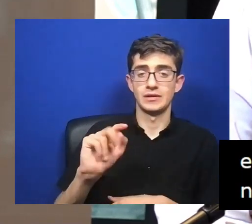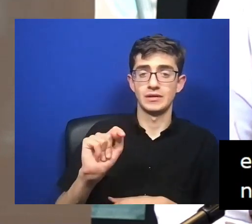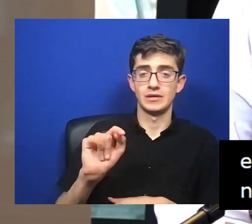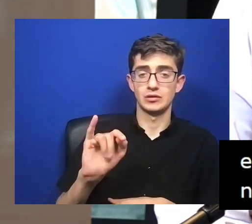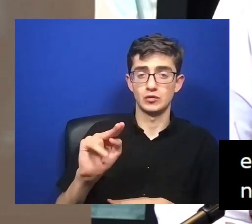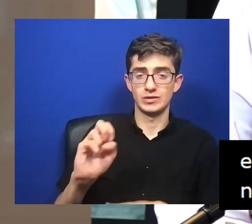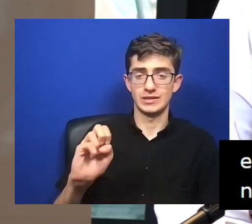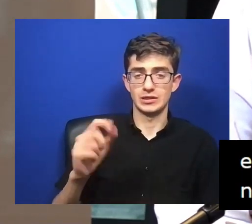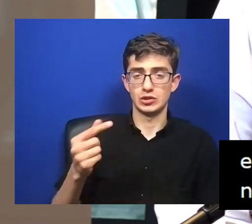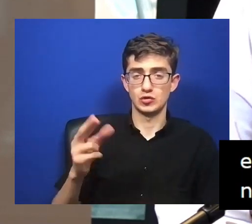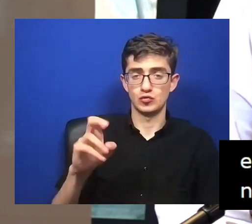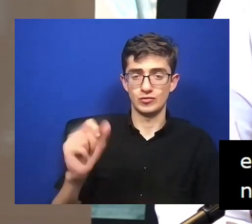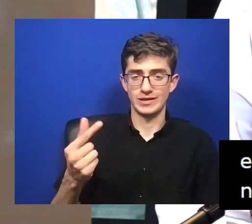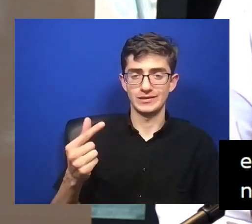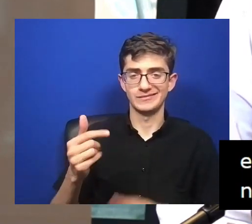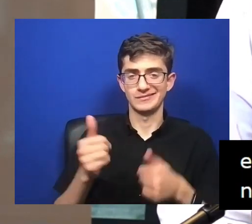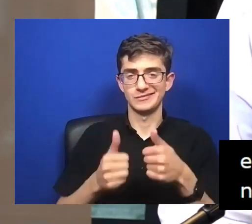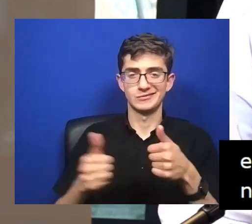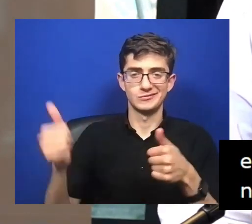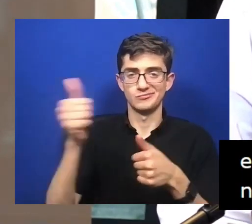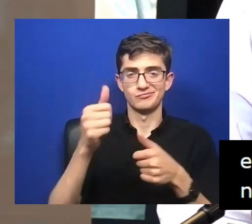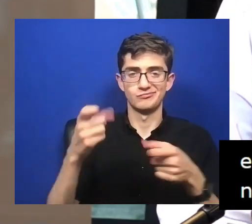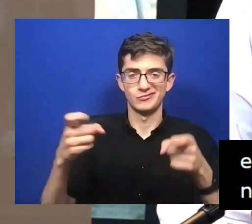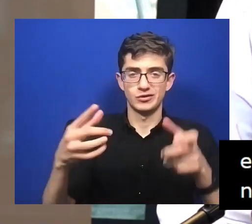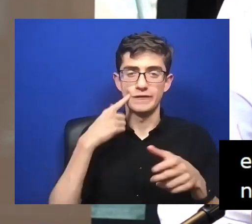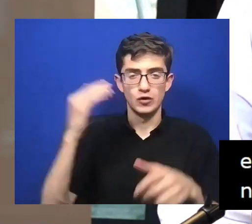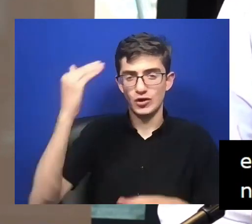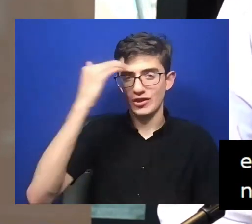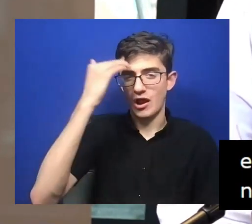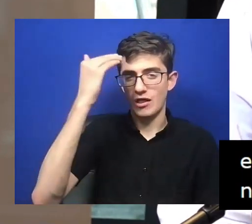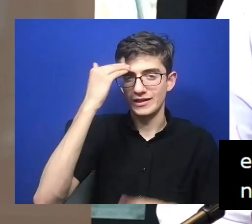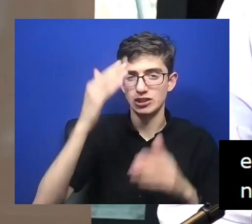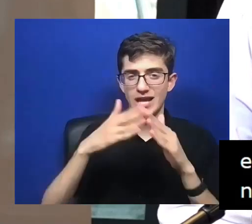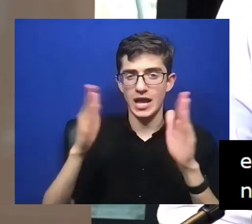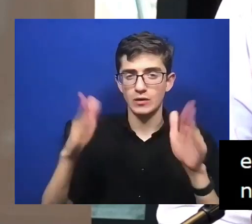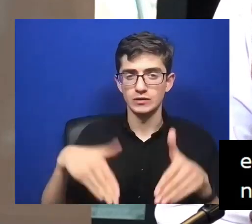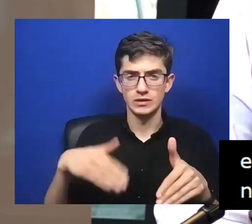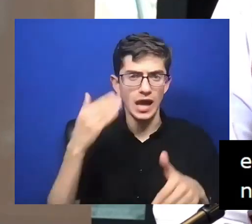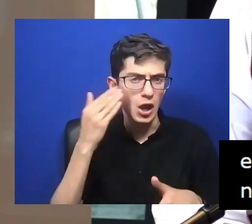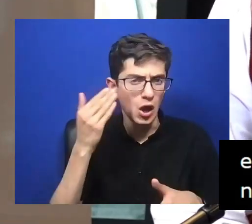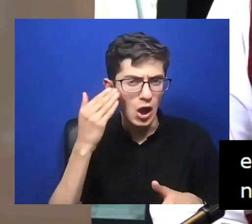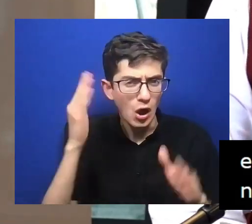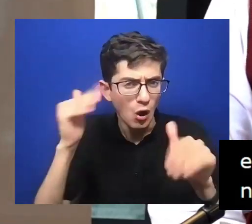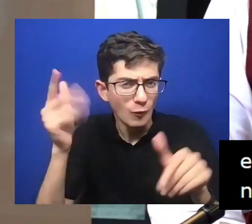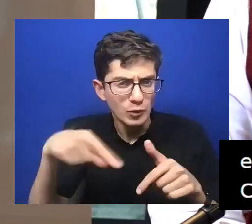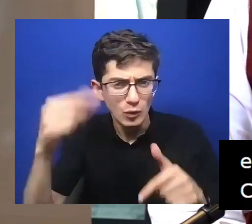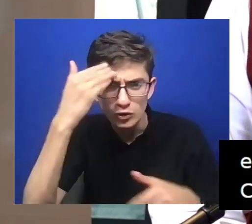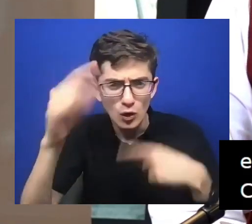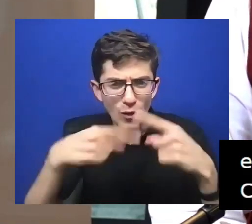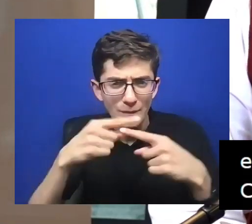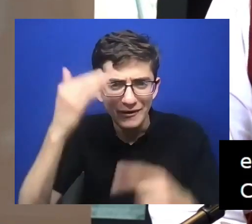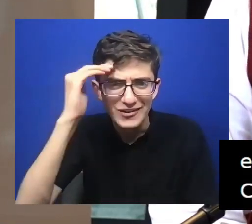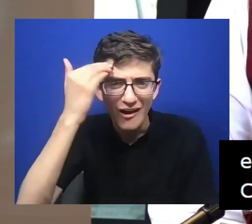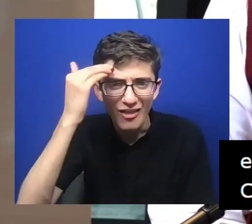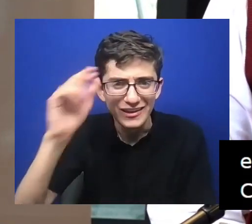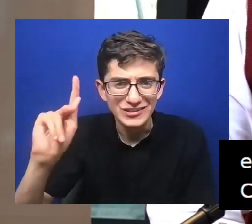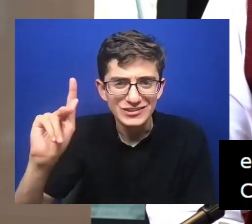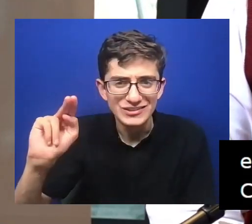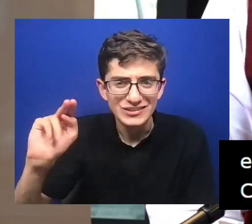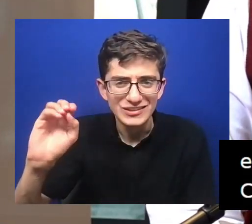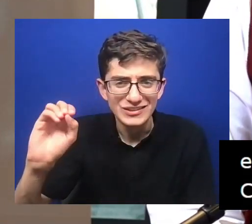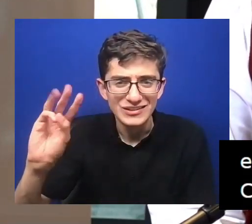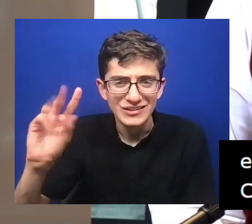Director, the Knowledge House. I hope you know about the Knowledge House. The